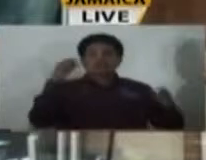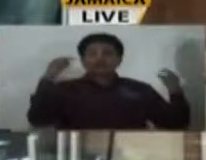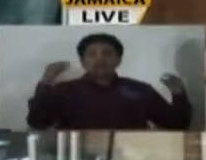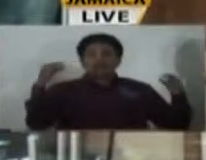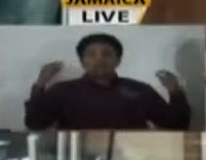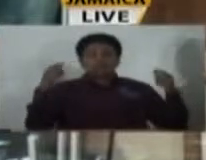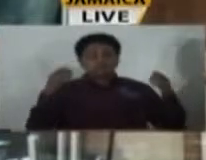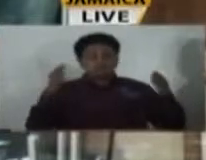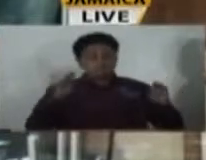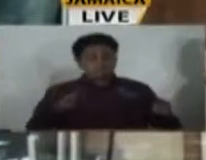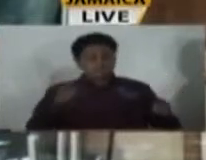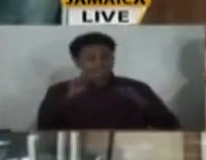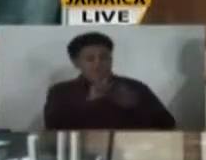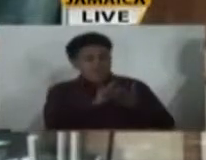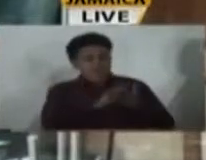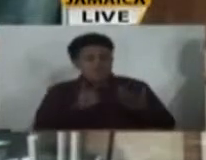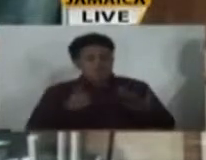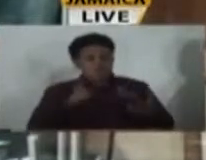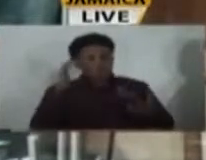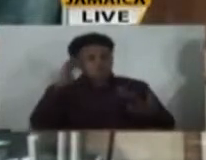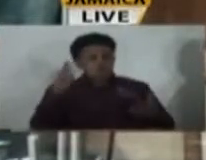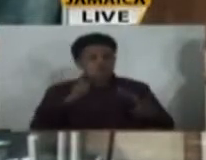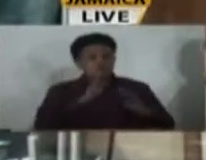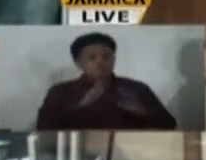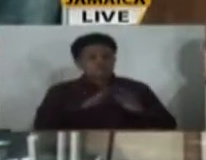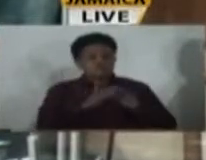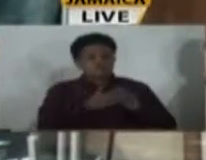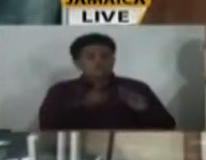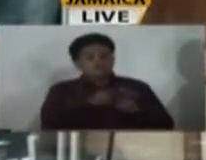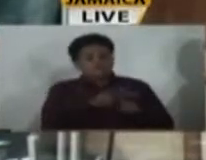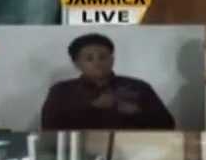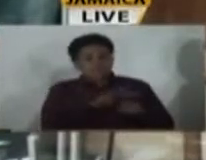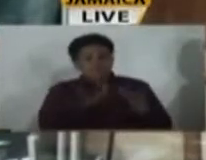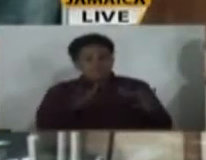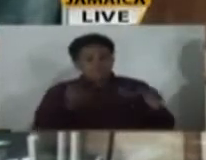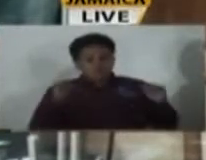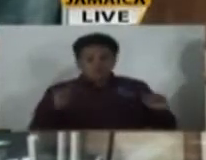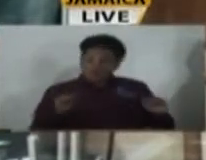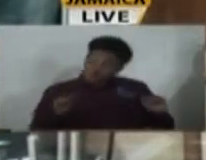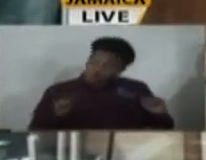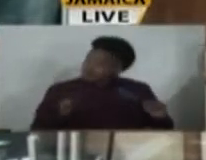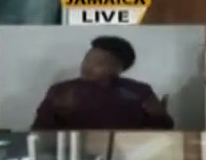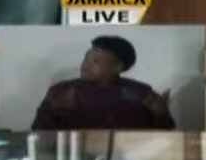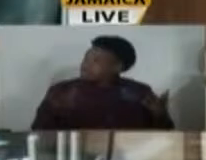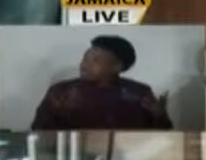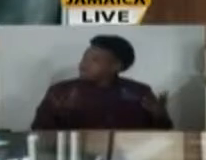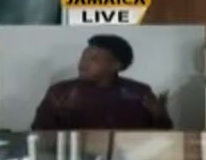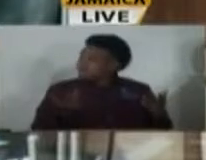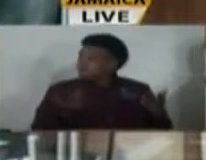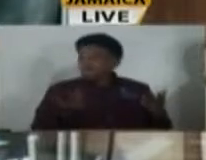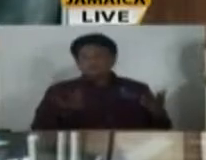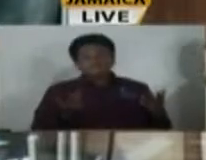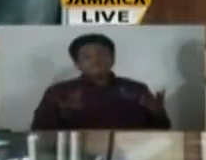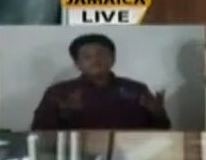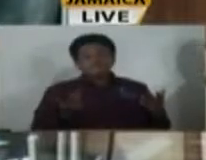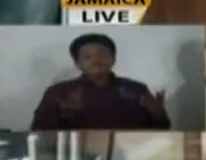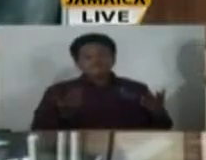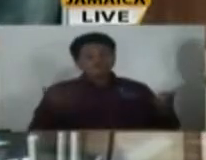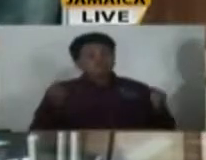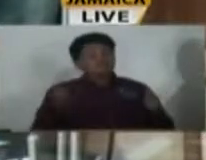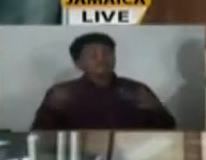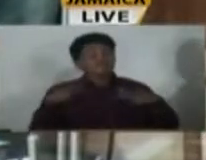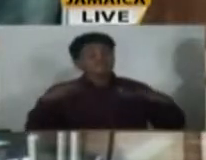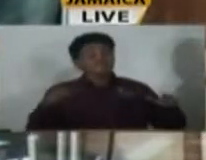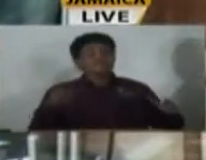we will, Madam Speaker, Jamaica could possibly receive investment of